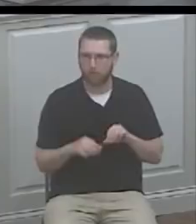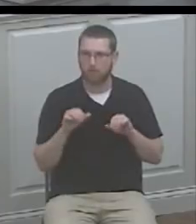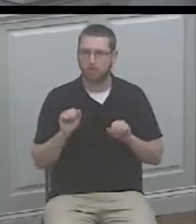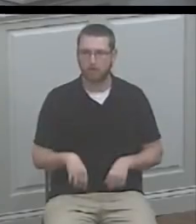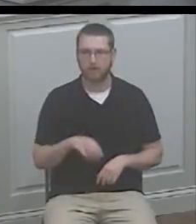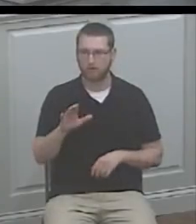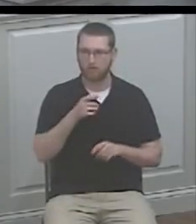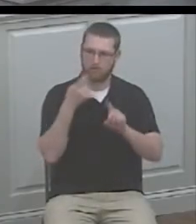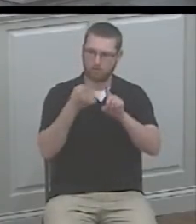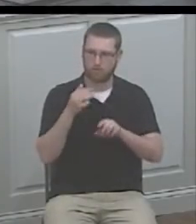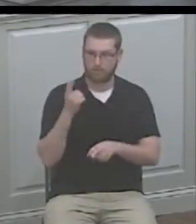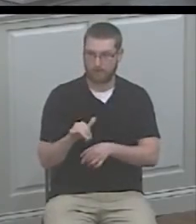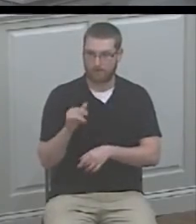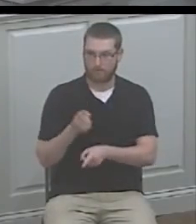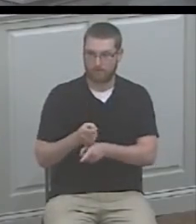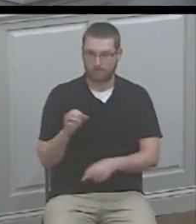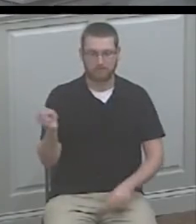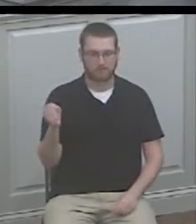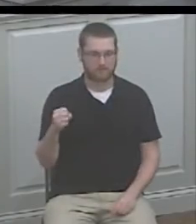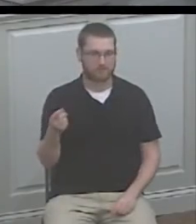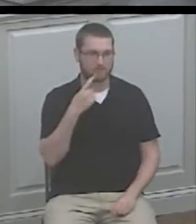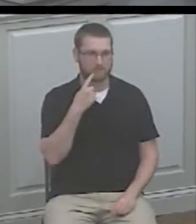what your mission's about. Yes.